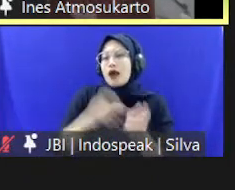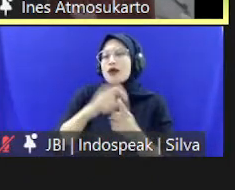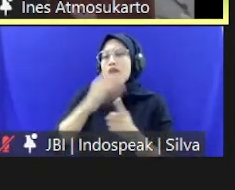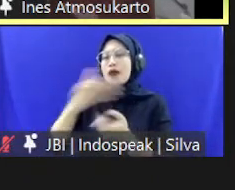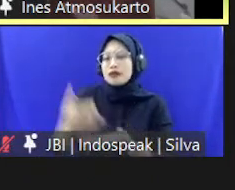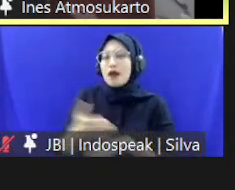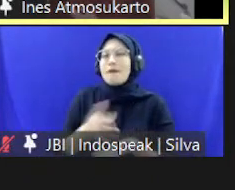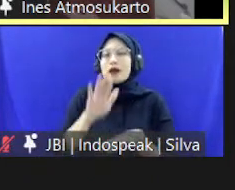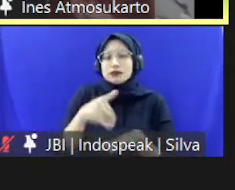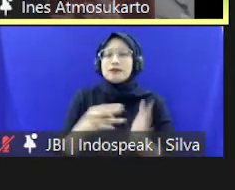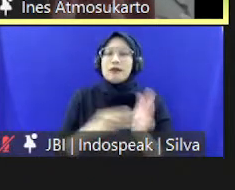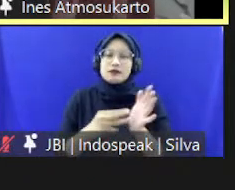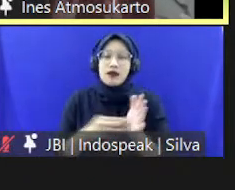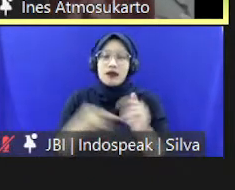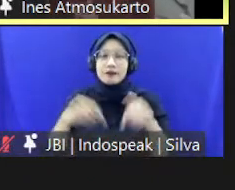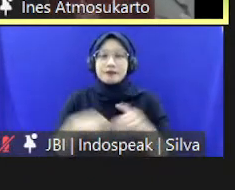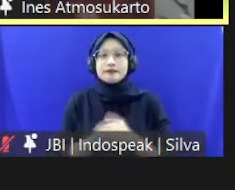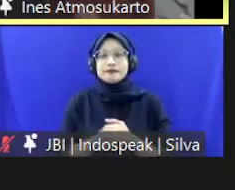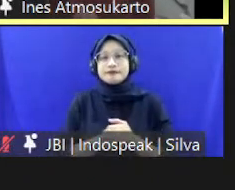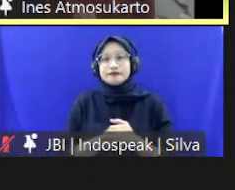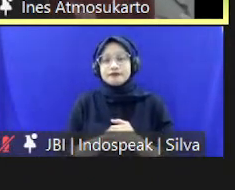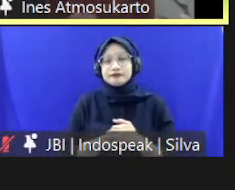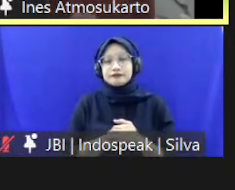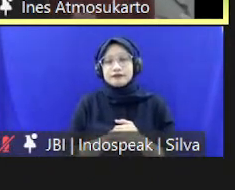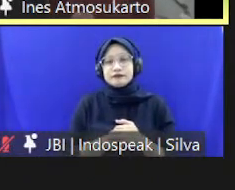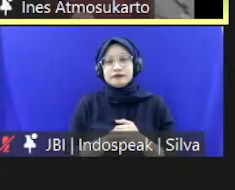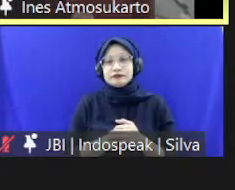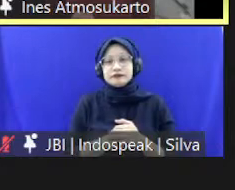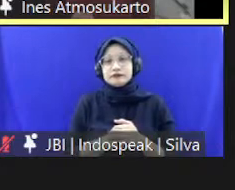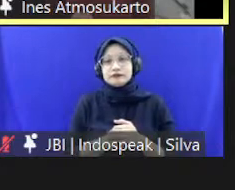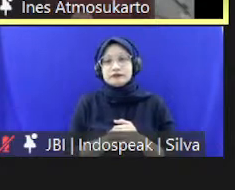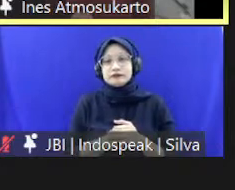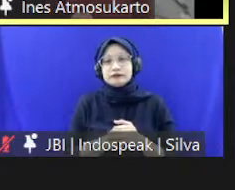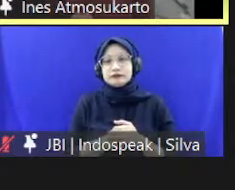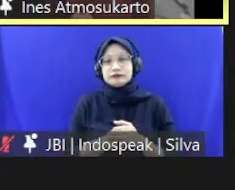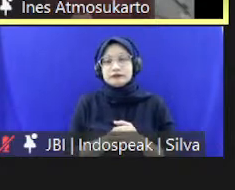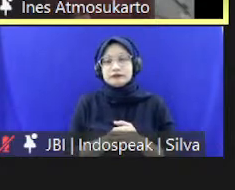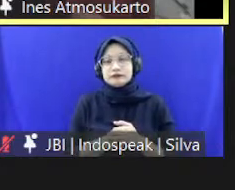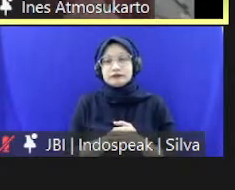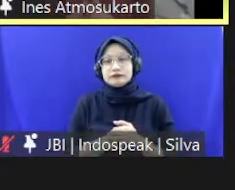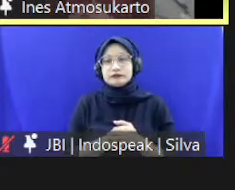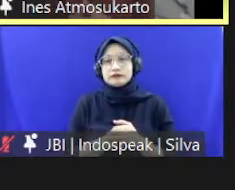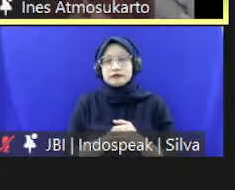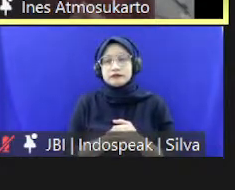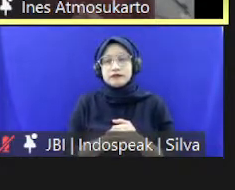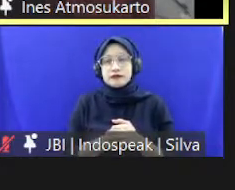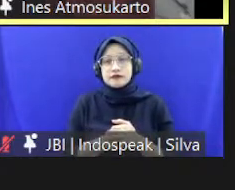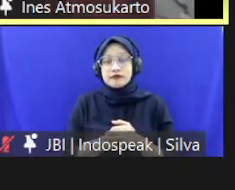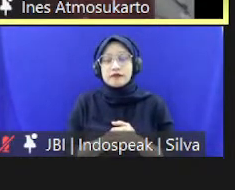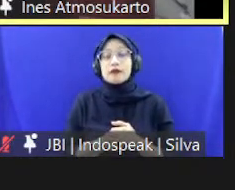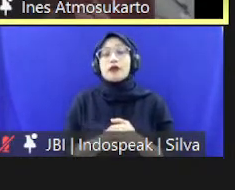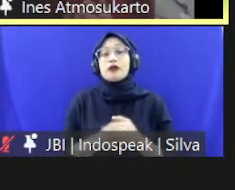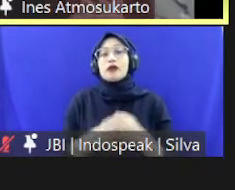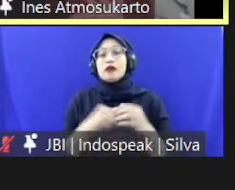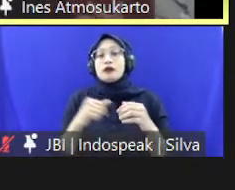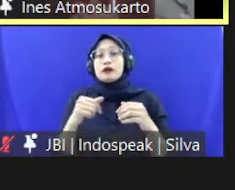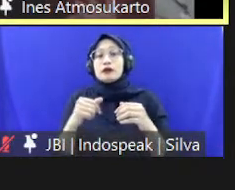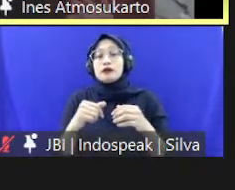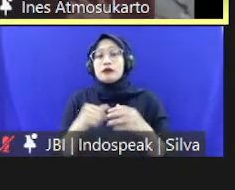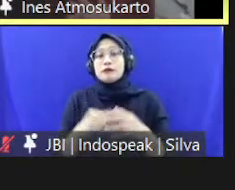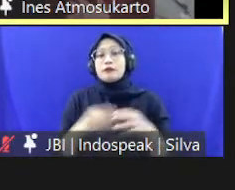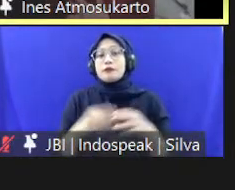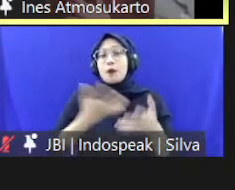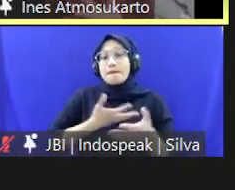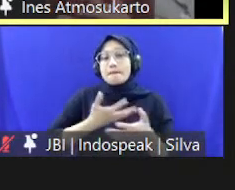million vaccinations a day, though. I think this has proven to be a challenge. However, I think I'd like to